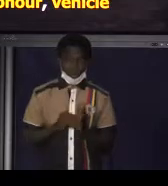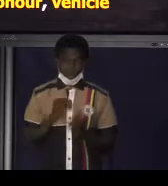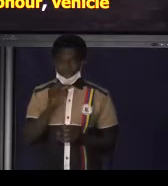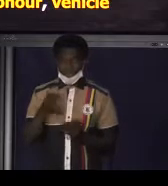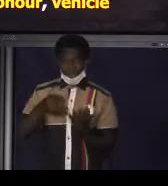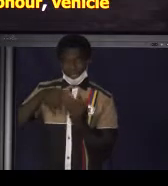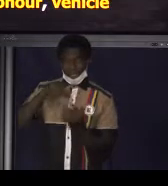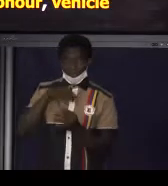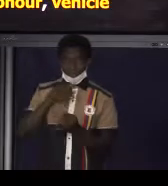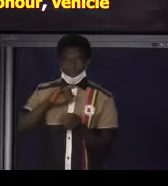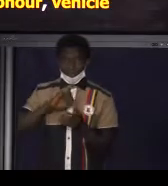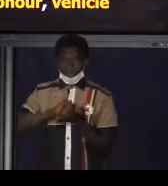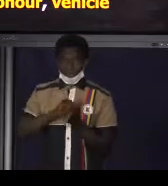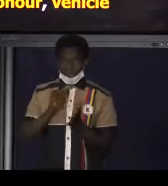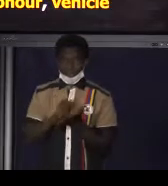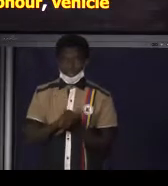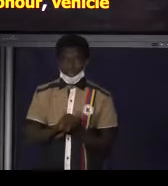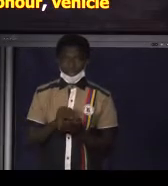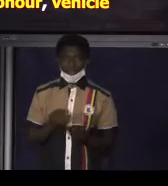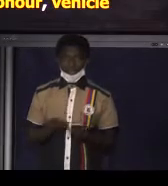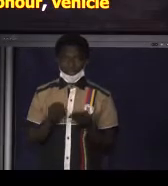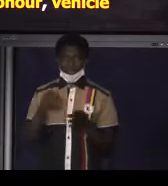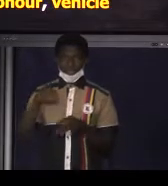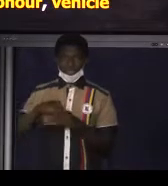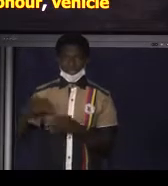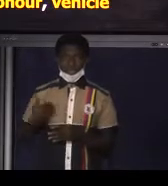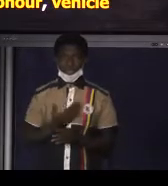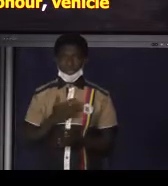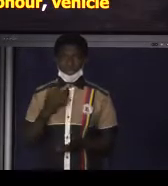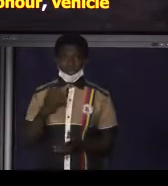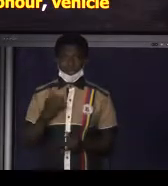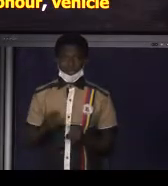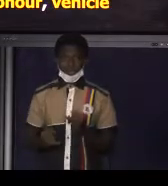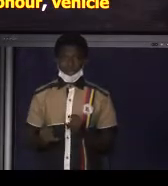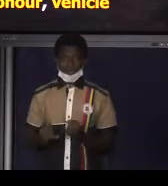submitted. So, in our last lesson, we looked at